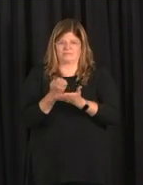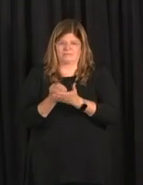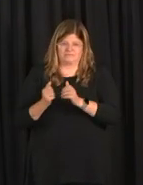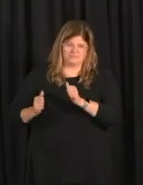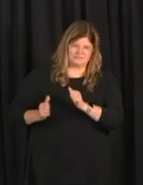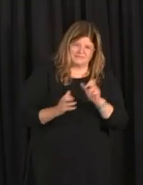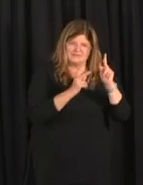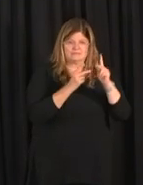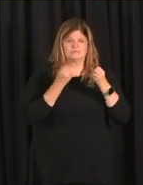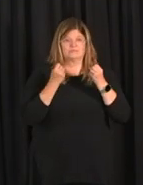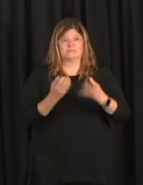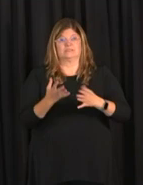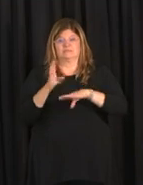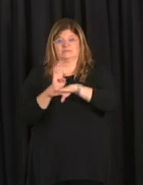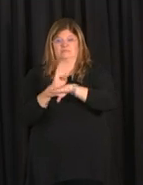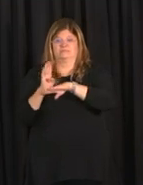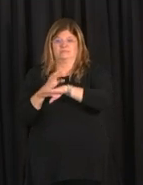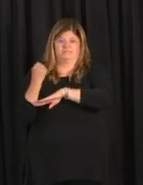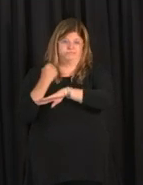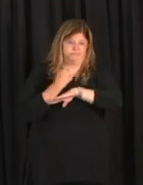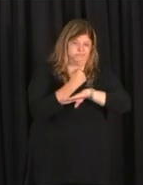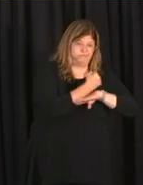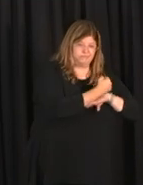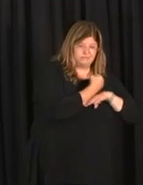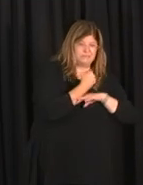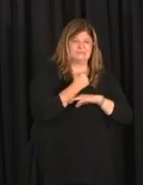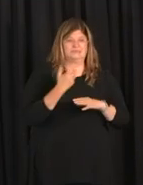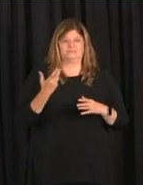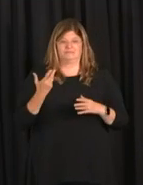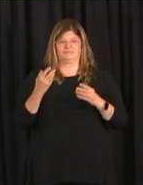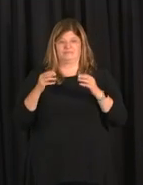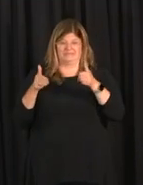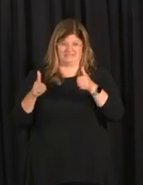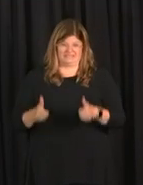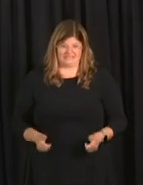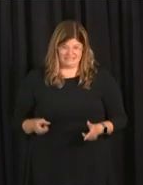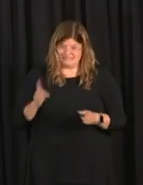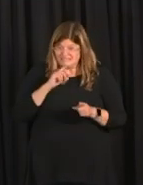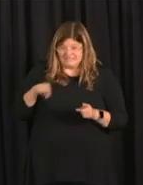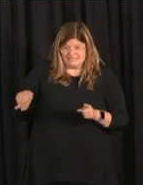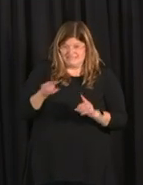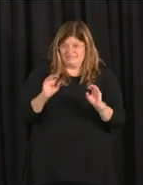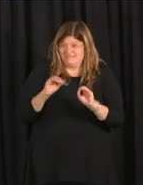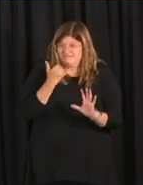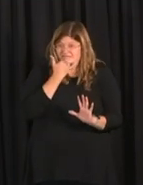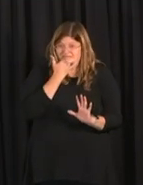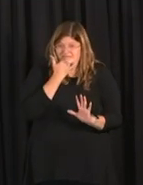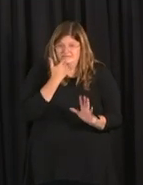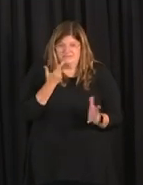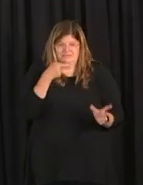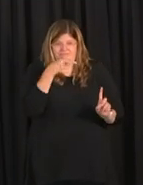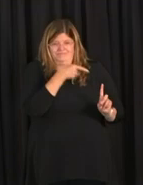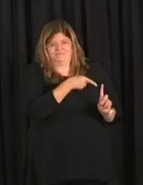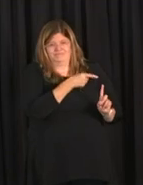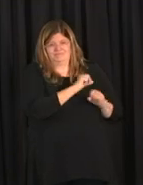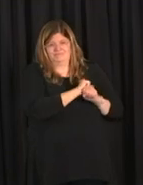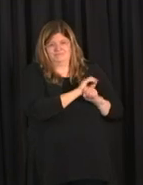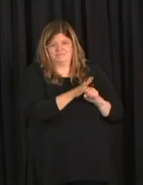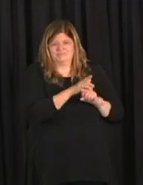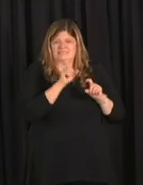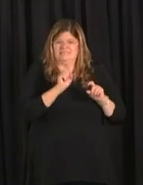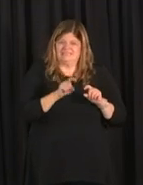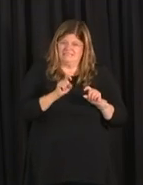their businesses, lost their livelihoods, and they did nothing wrong. It's just that this COVID attacked us, and we